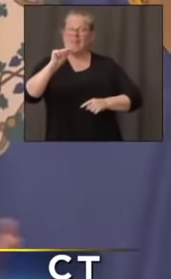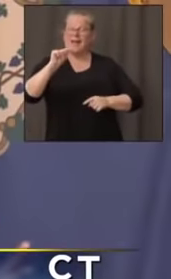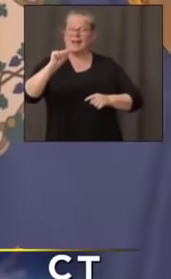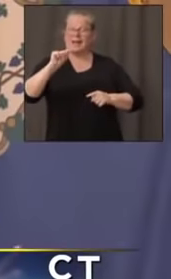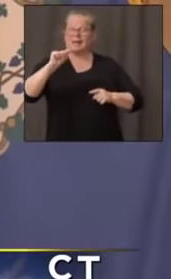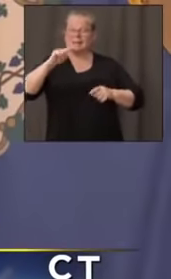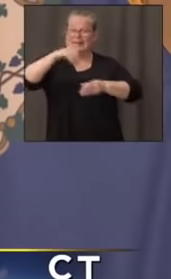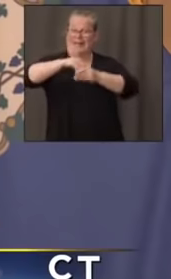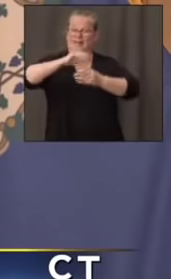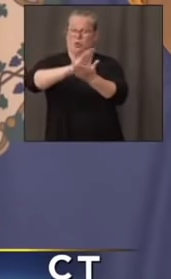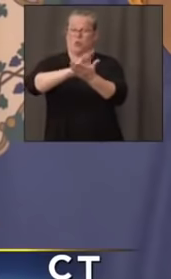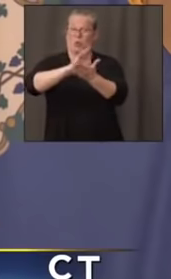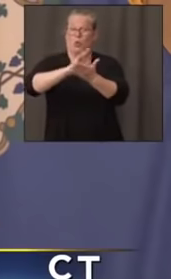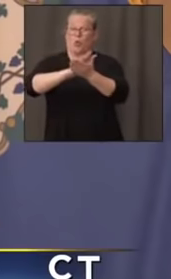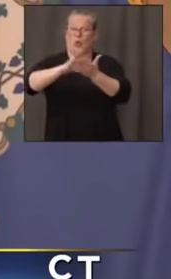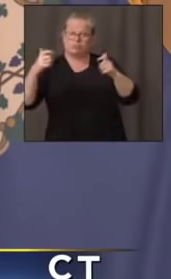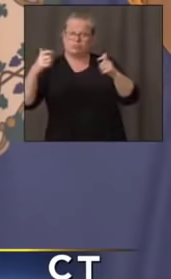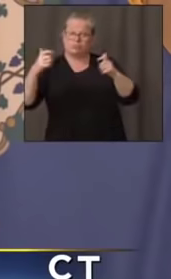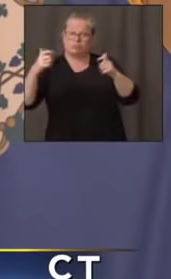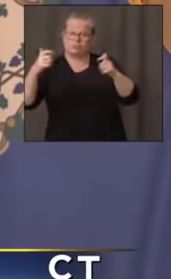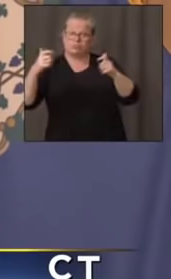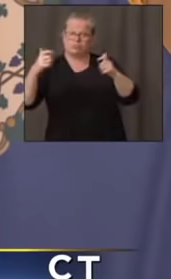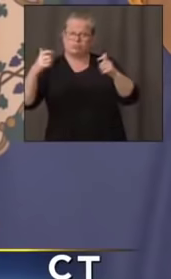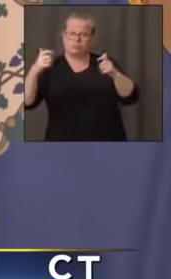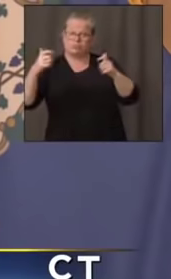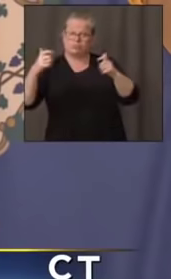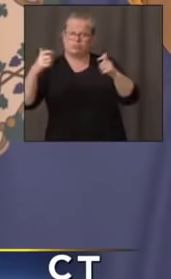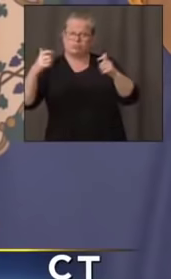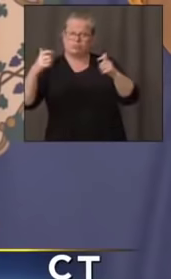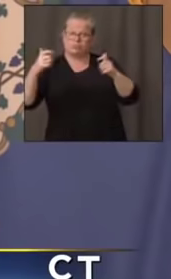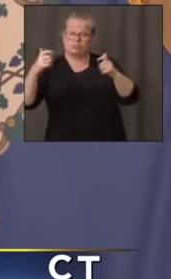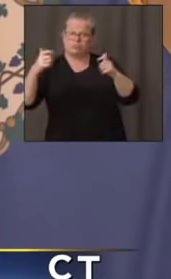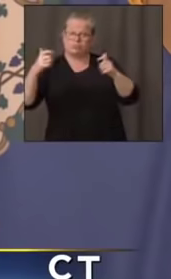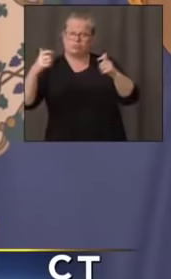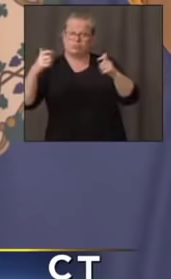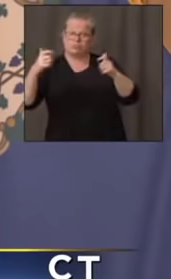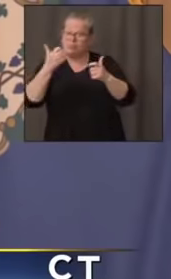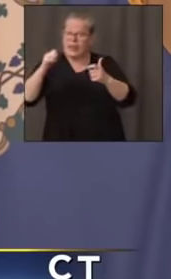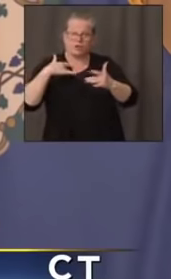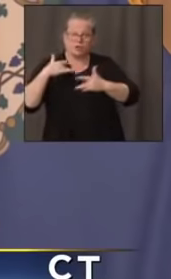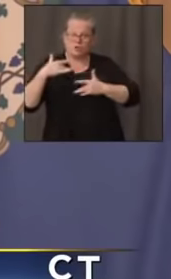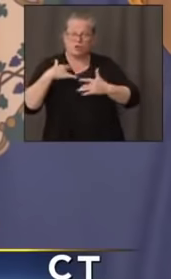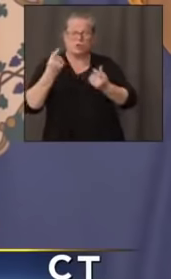analysis, frankly, just in the last couple of weeks in terms of filtration systems, that